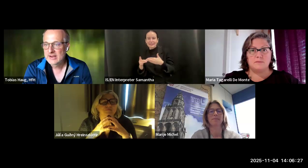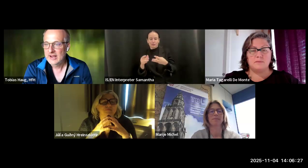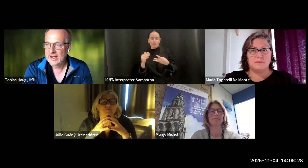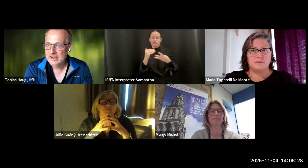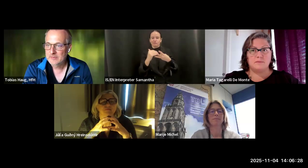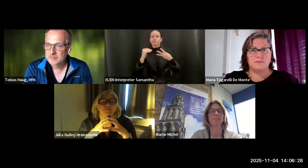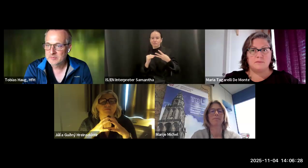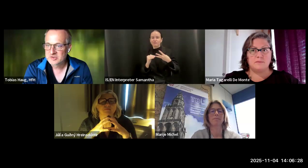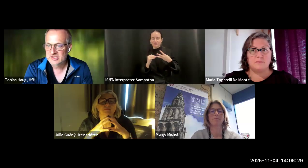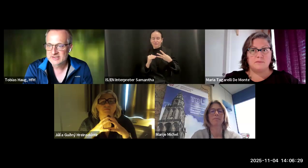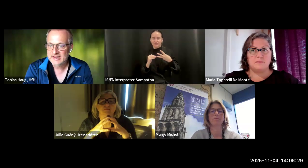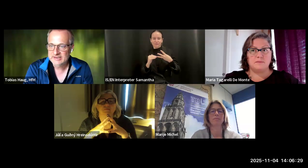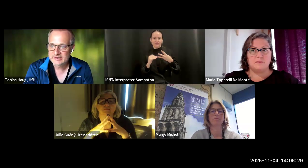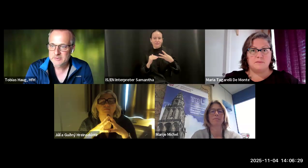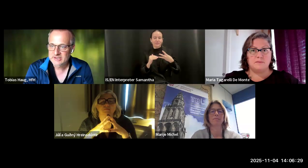Mariah.